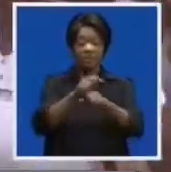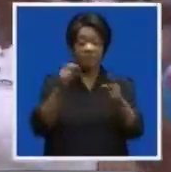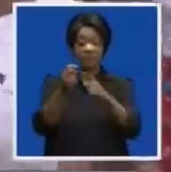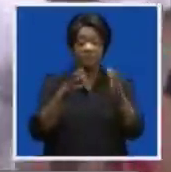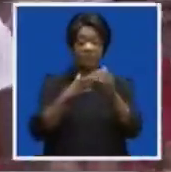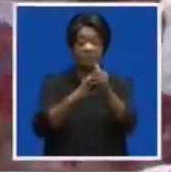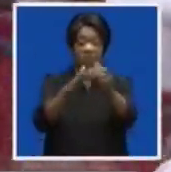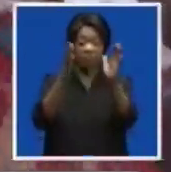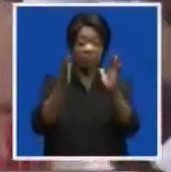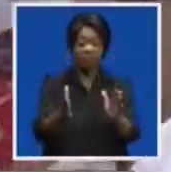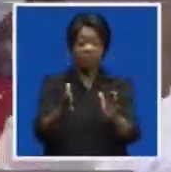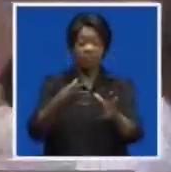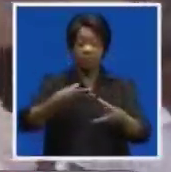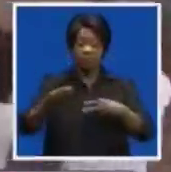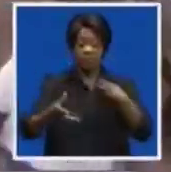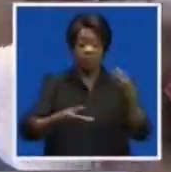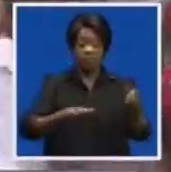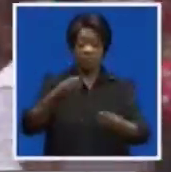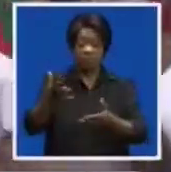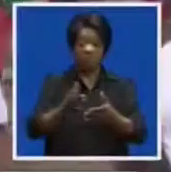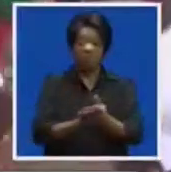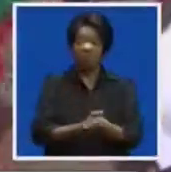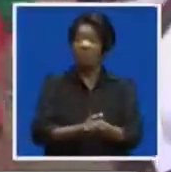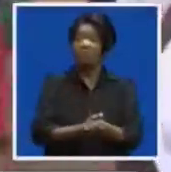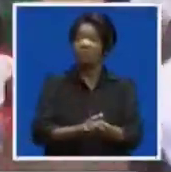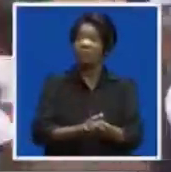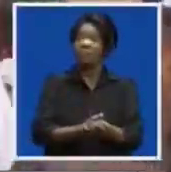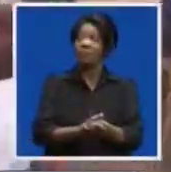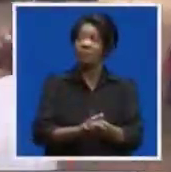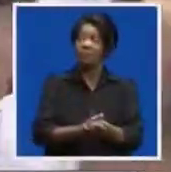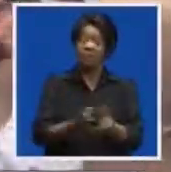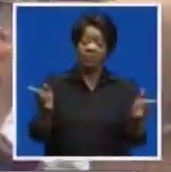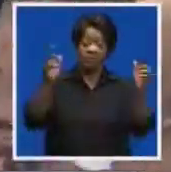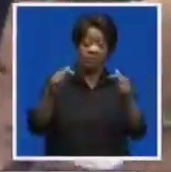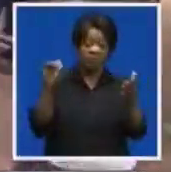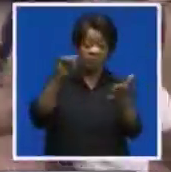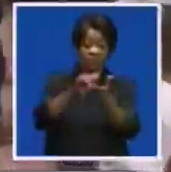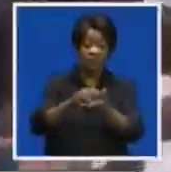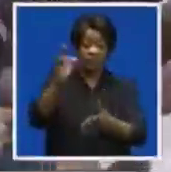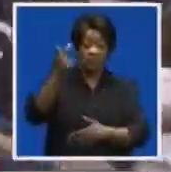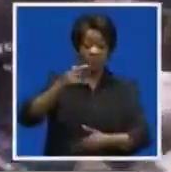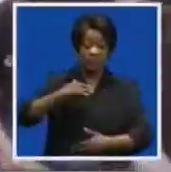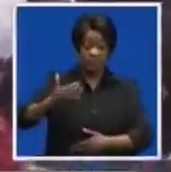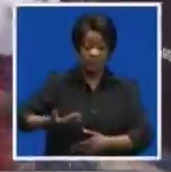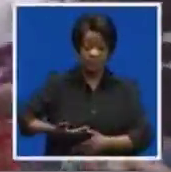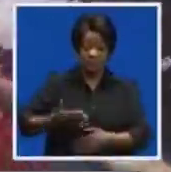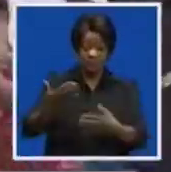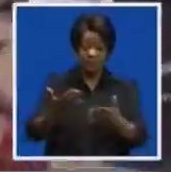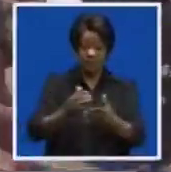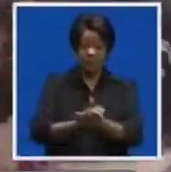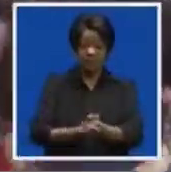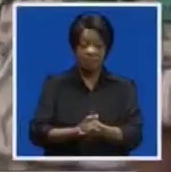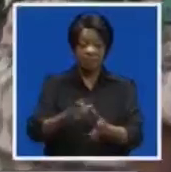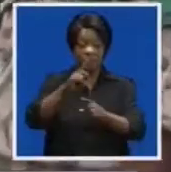and donate medical supplies to 3 rural health centers. On arrival, the First Lady was received by Eastern Province